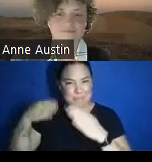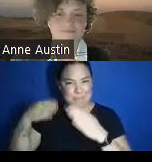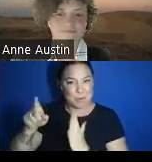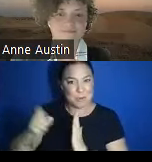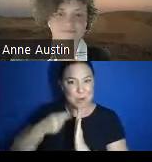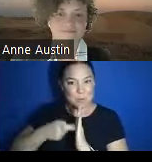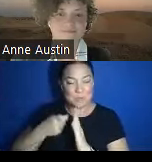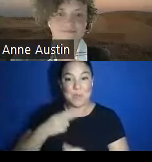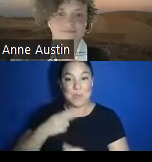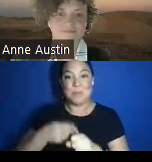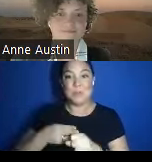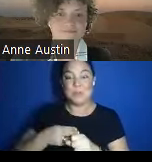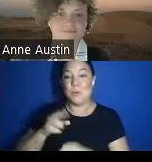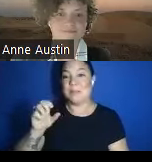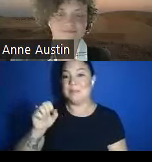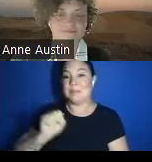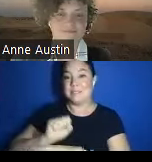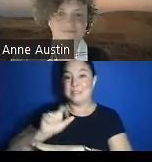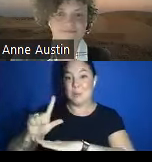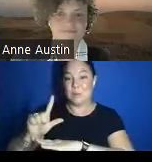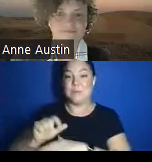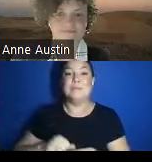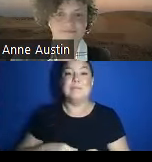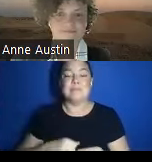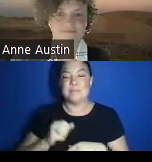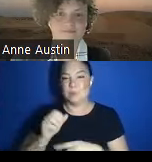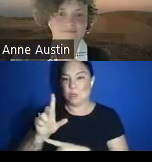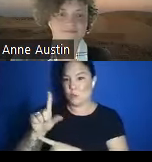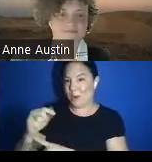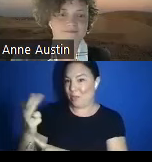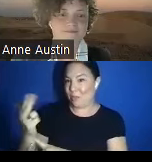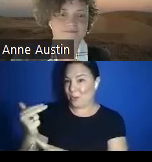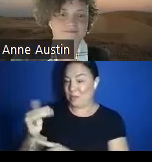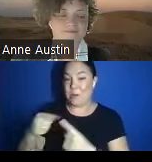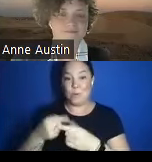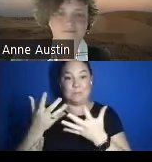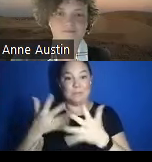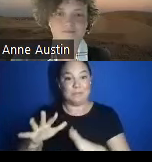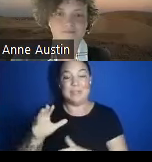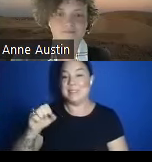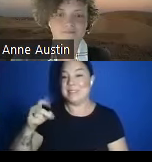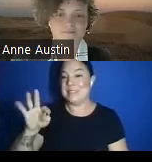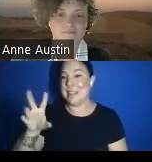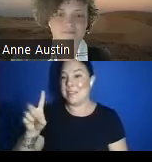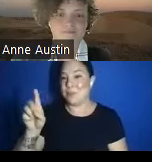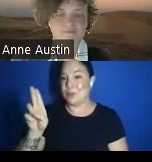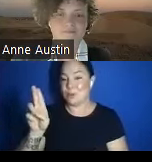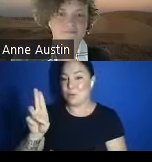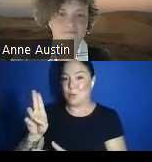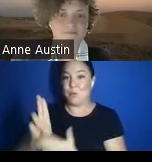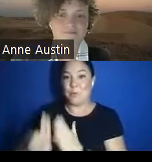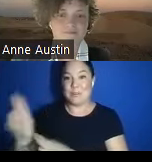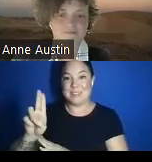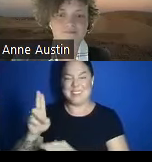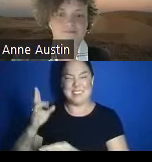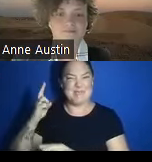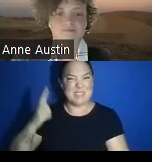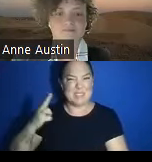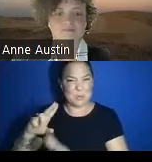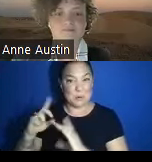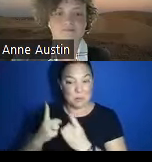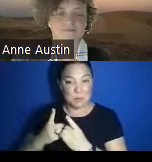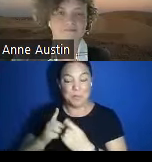of Missouri-St. Louis in 2017 after completing a three-year postdoc at Stanford University in the history department. Her research